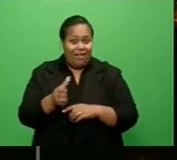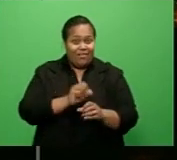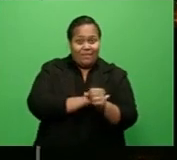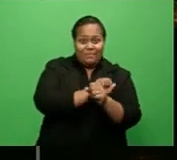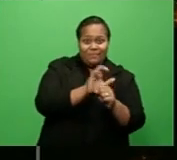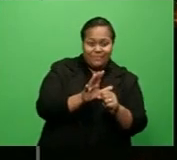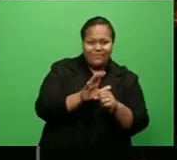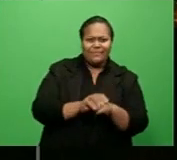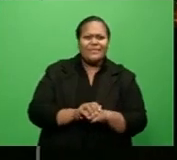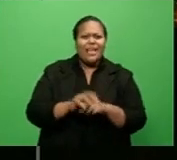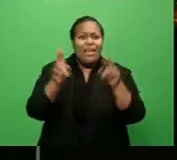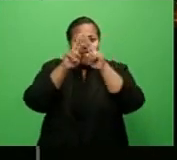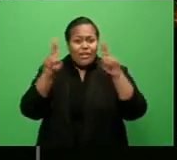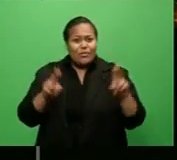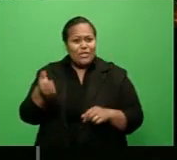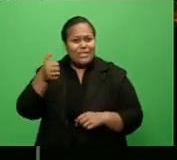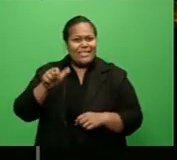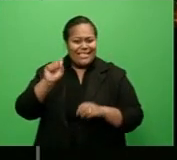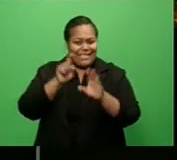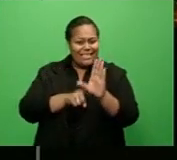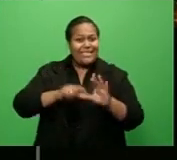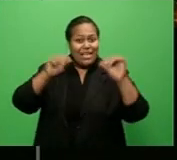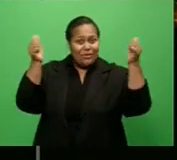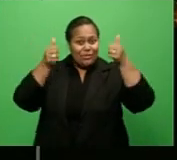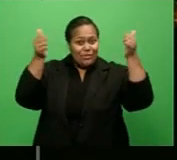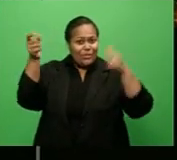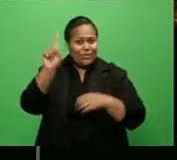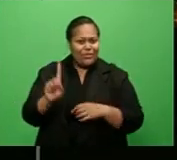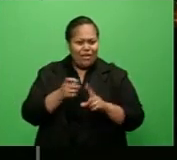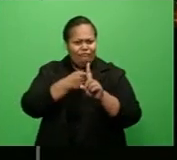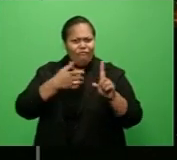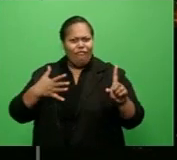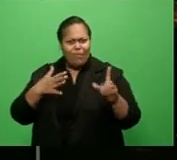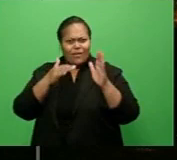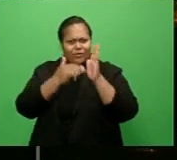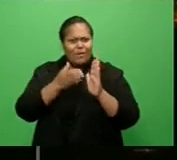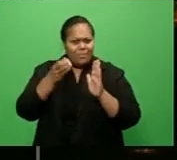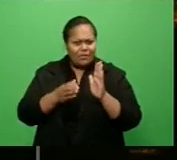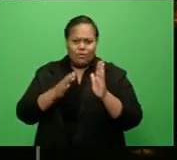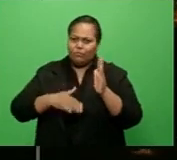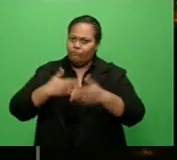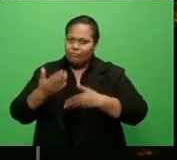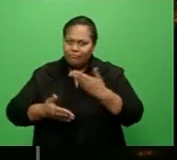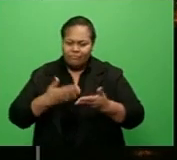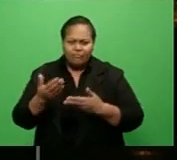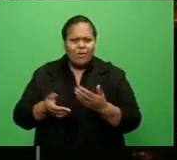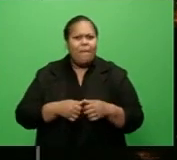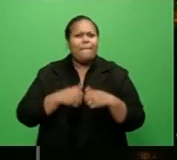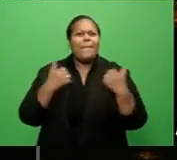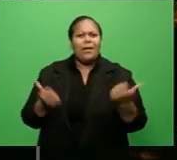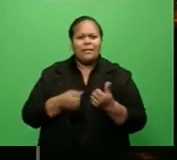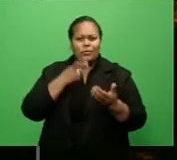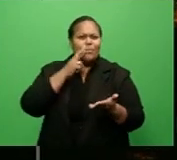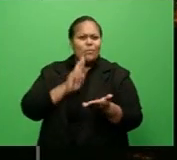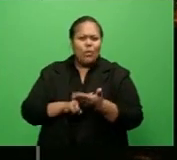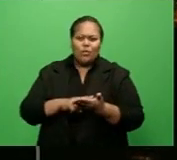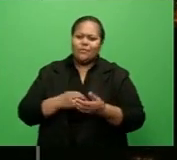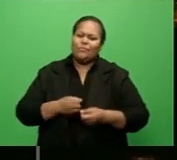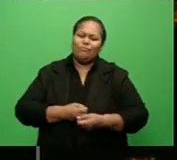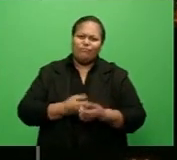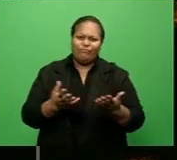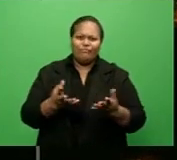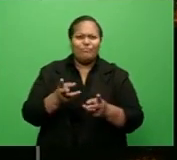Federation's 60th anniversary today, former Chair Nesbitt Hazelman shed light on the many publications and reports they have